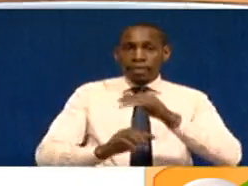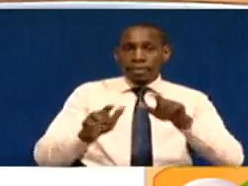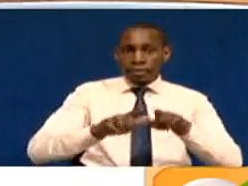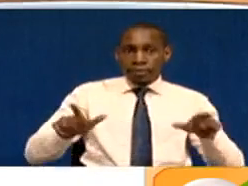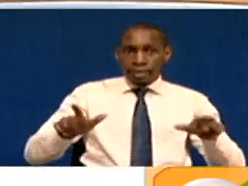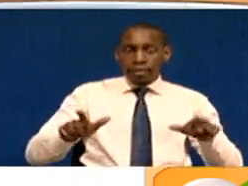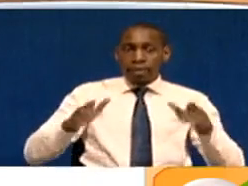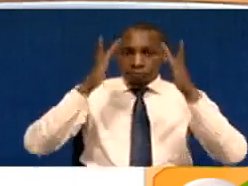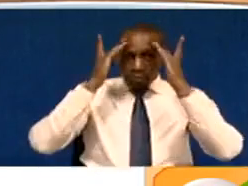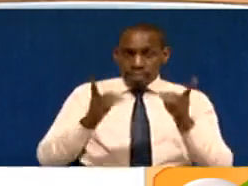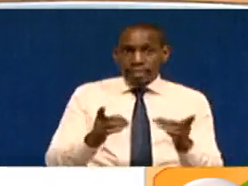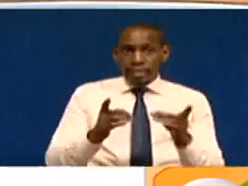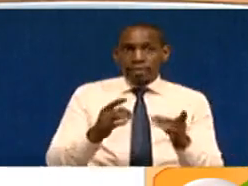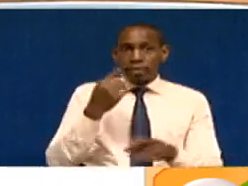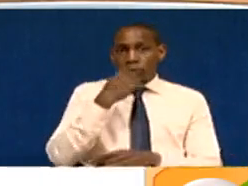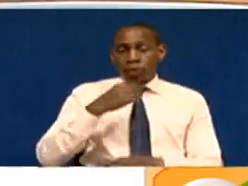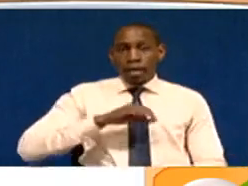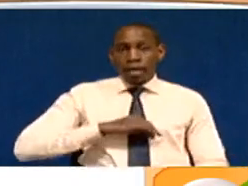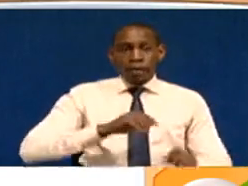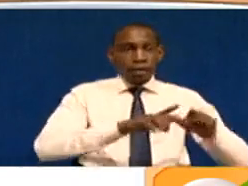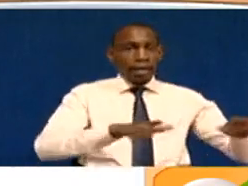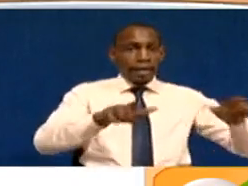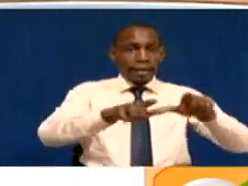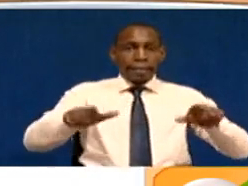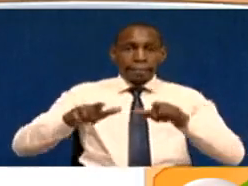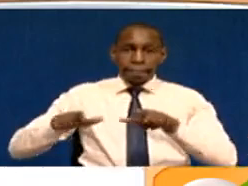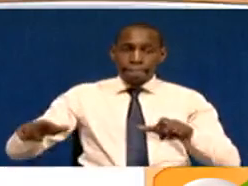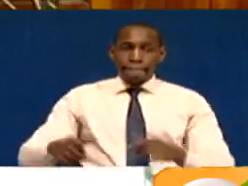Lands, to determine who owns the pieces of land.